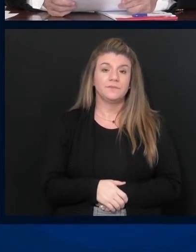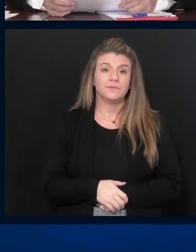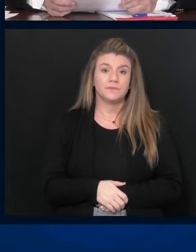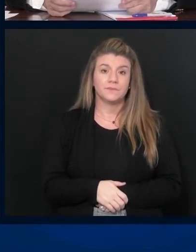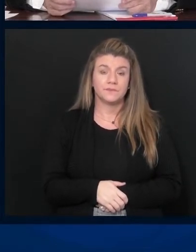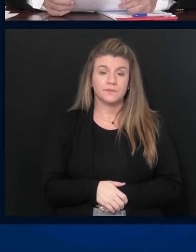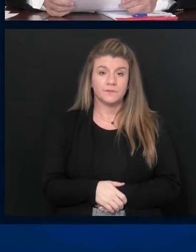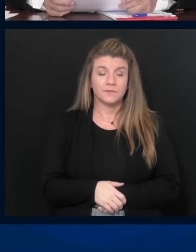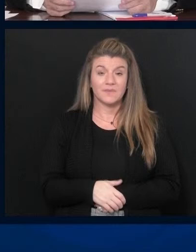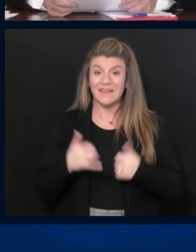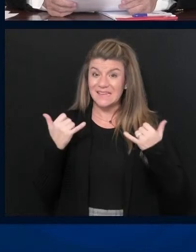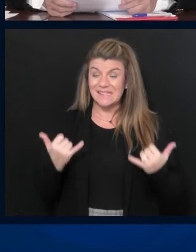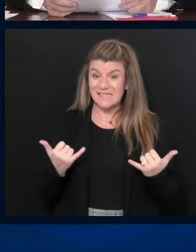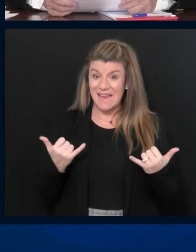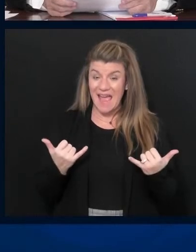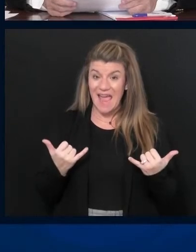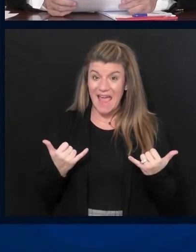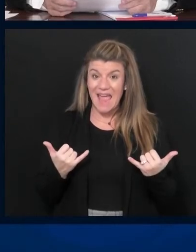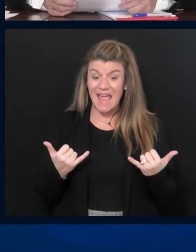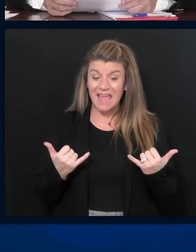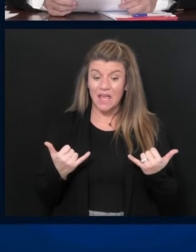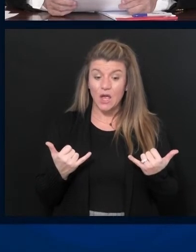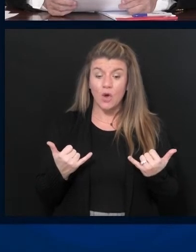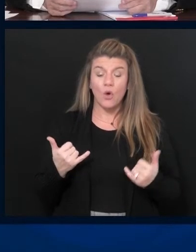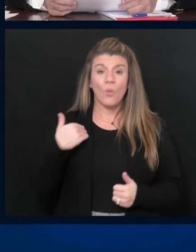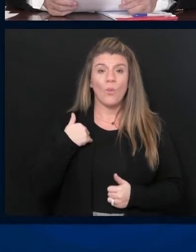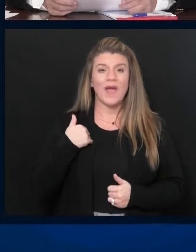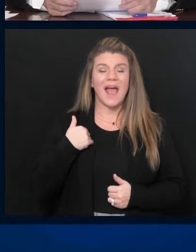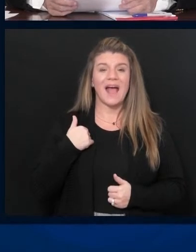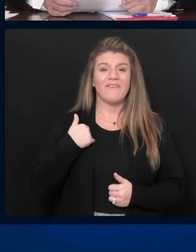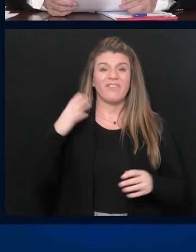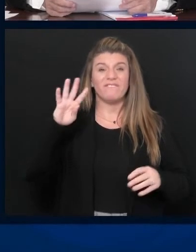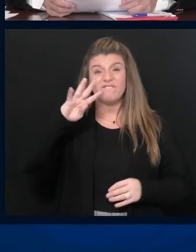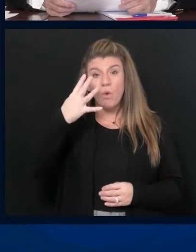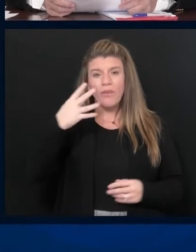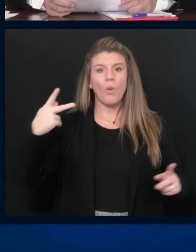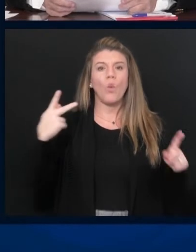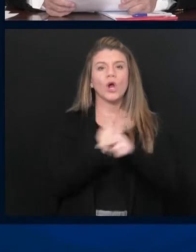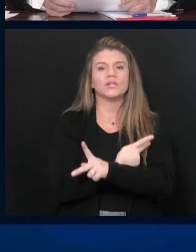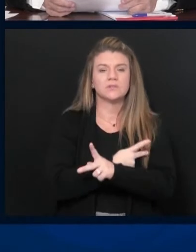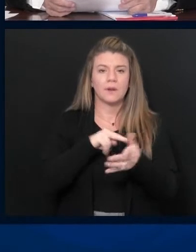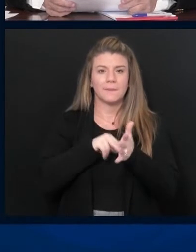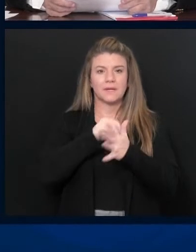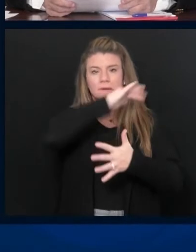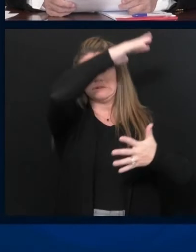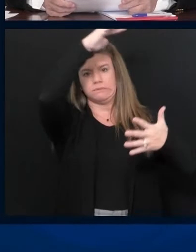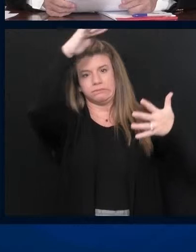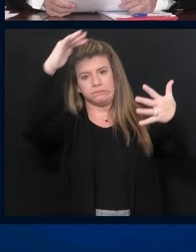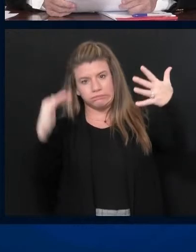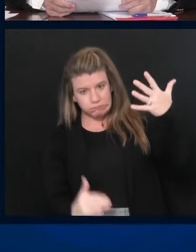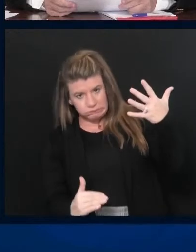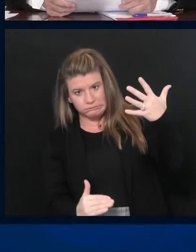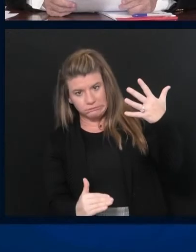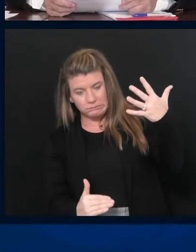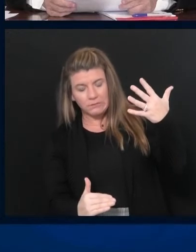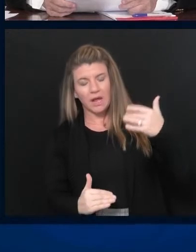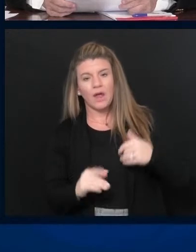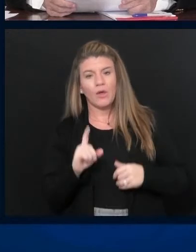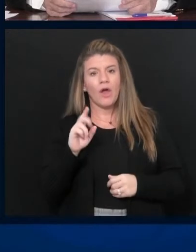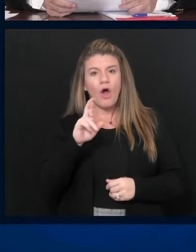Today, we have the fourth worst in the country, this reproduction number